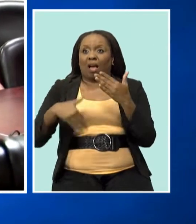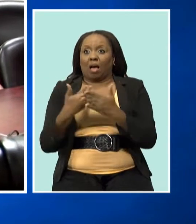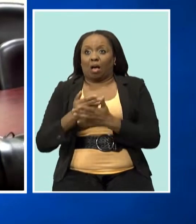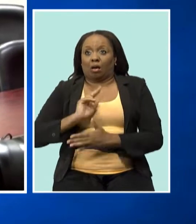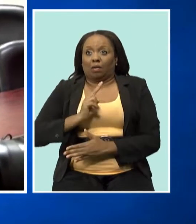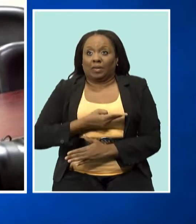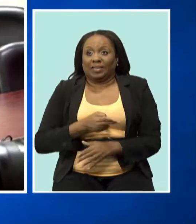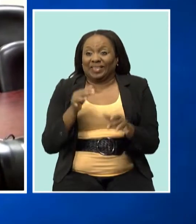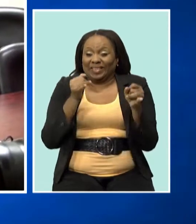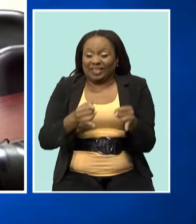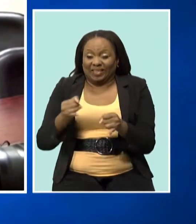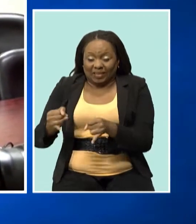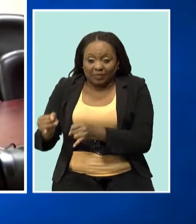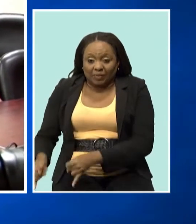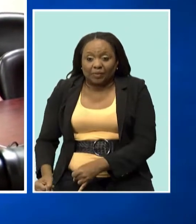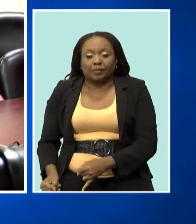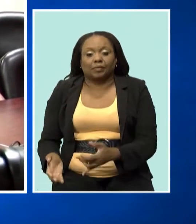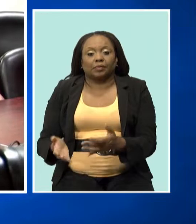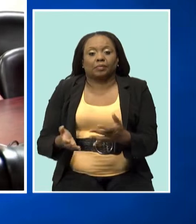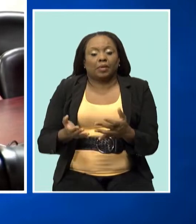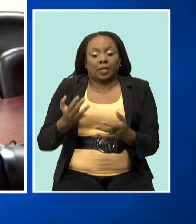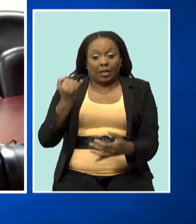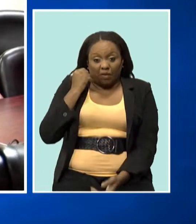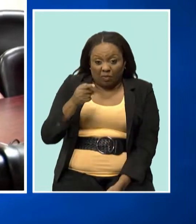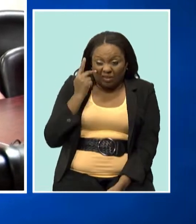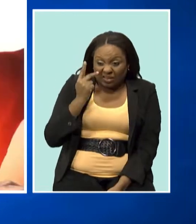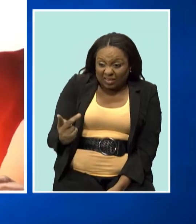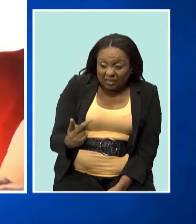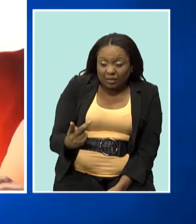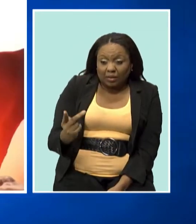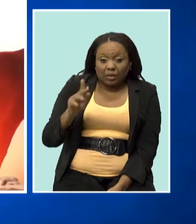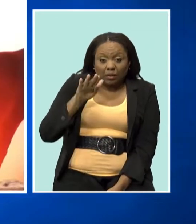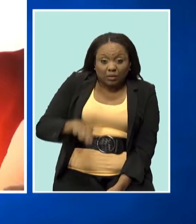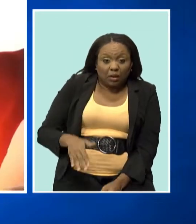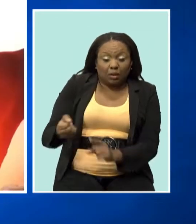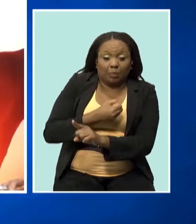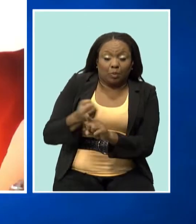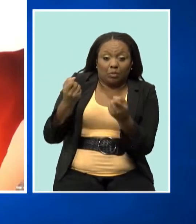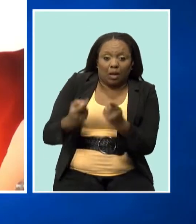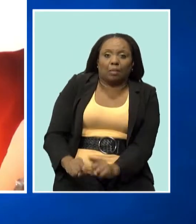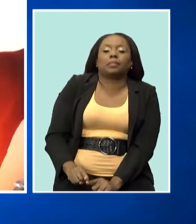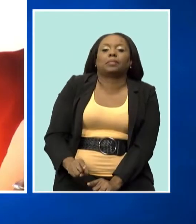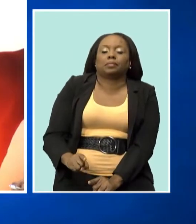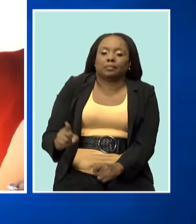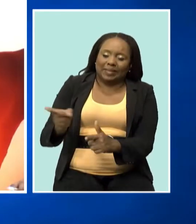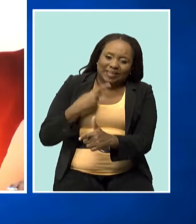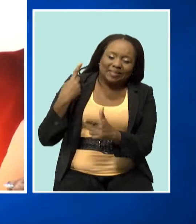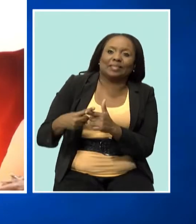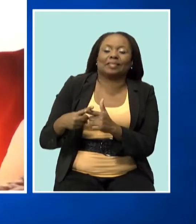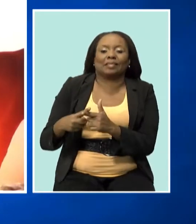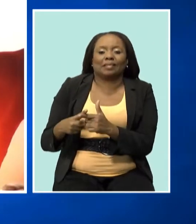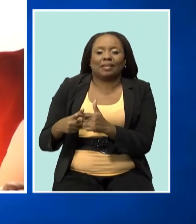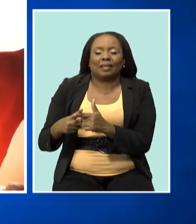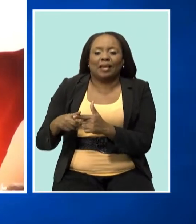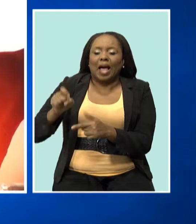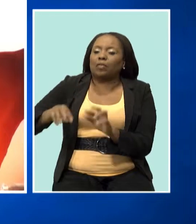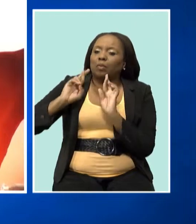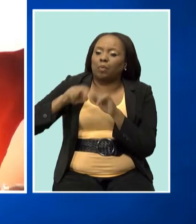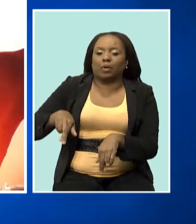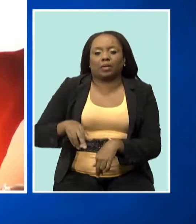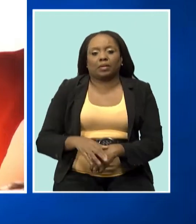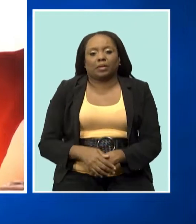Month. The Minister, Kirk Humphrey, believes the more aware we are, the more it will be reported. The Minister of People Empowerment and Elder